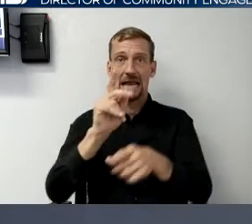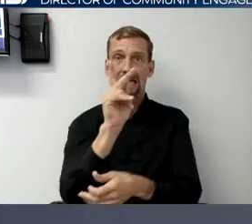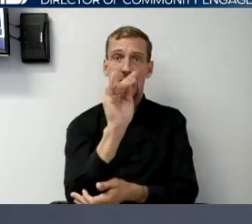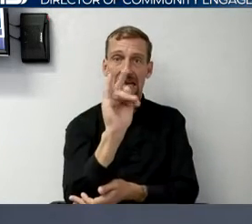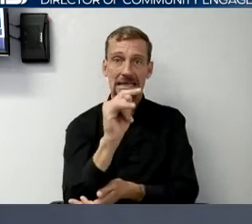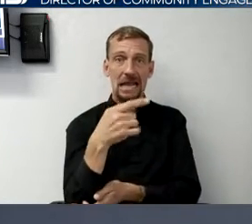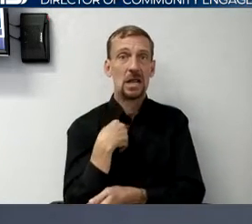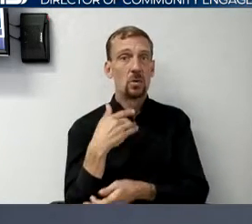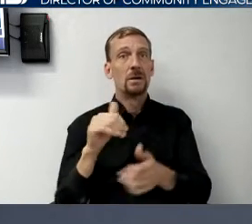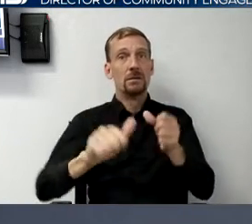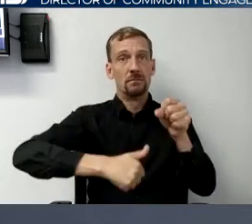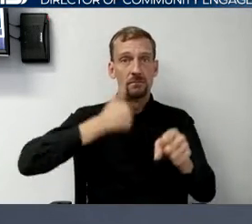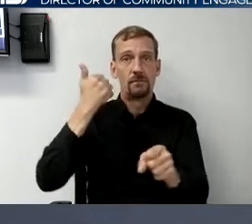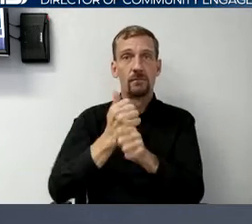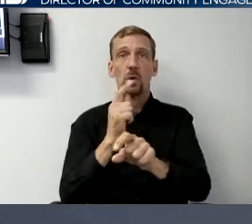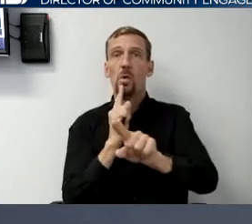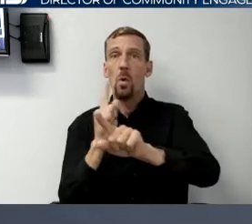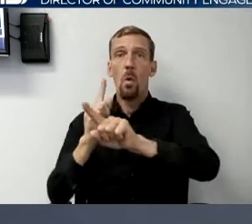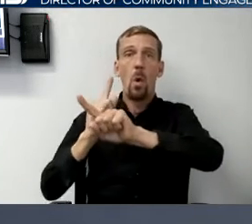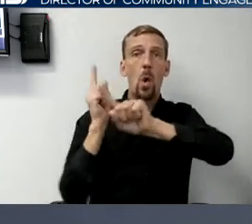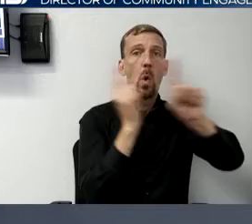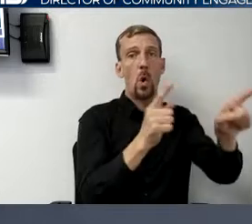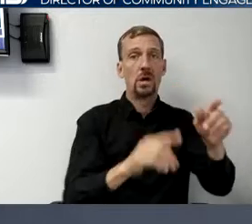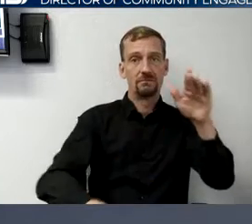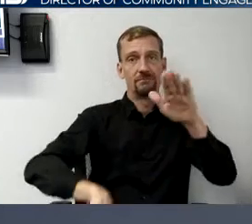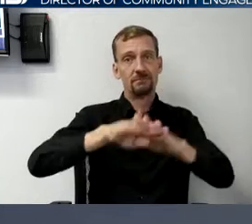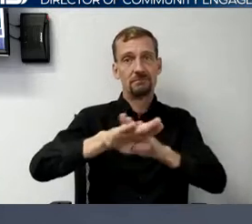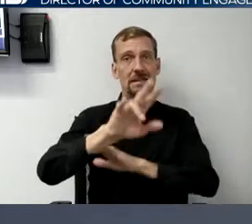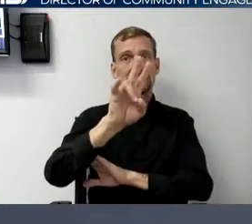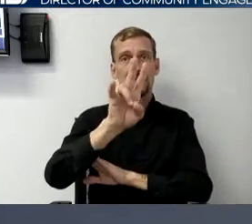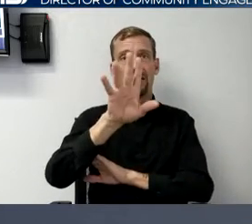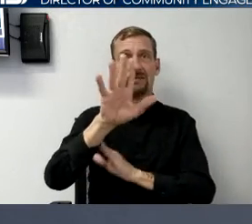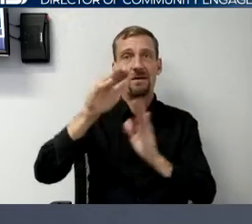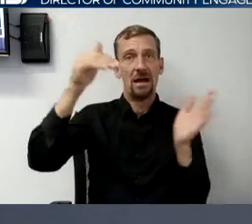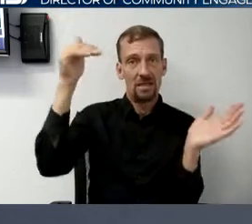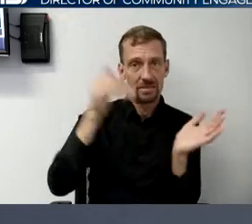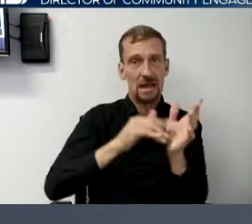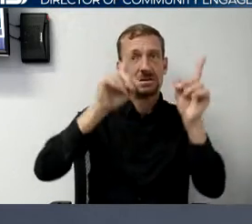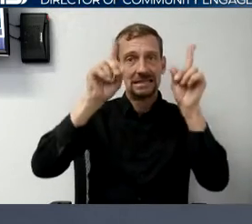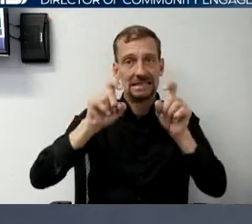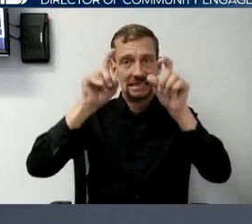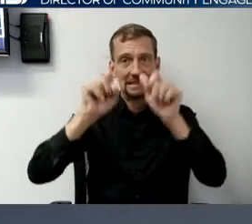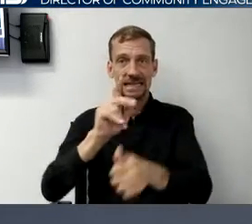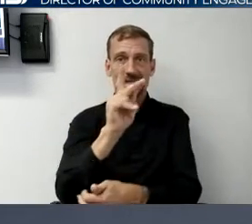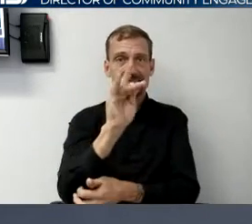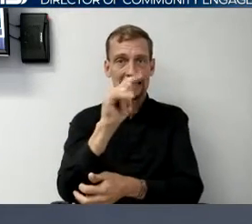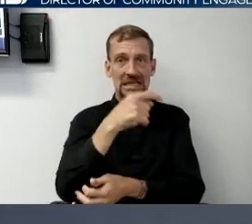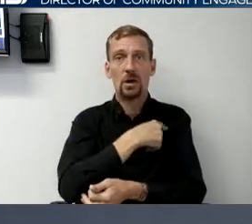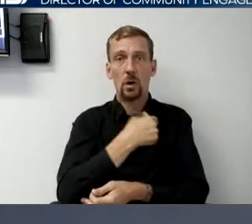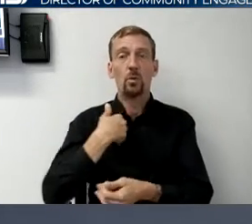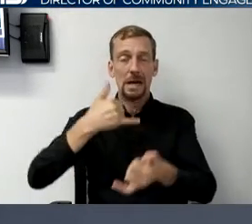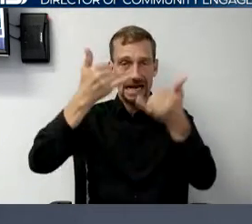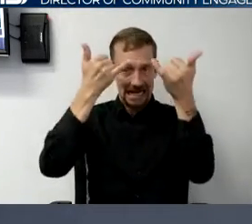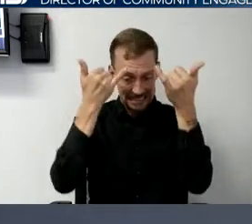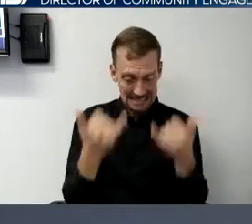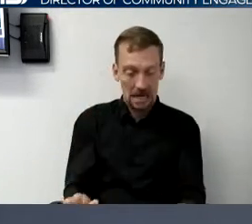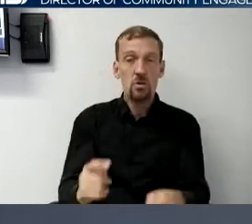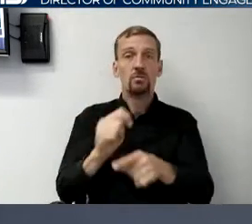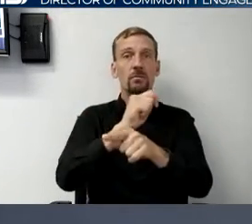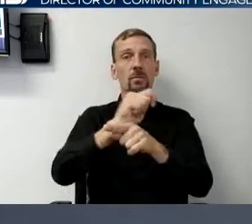placed orders all the way up to 75,000 test kits. We are in the process of training our staff right now.